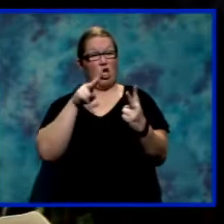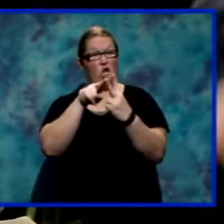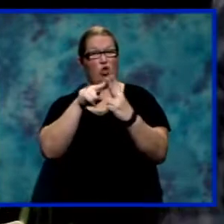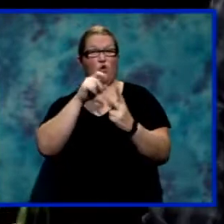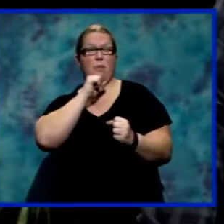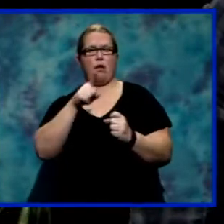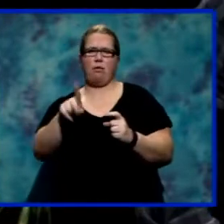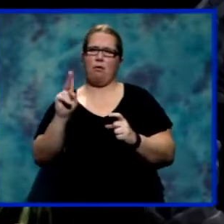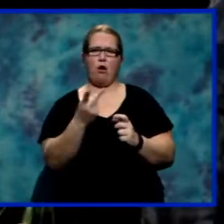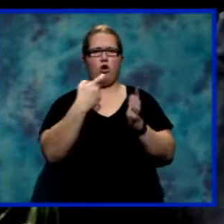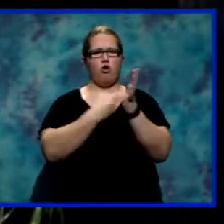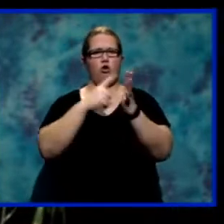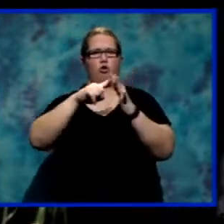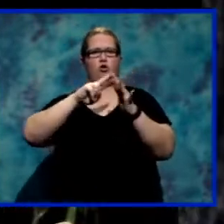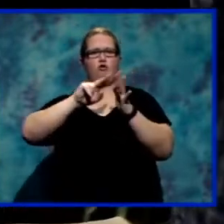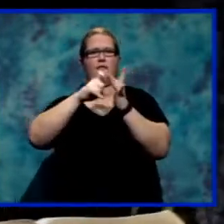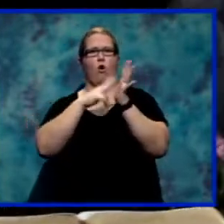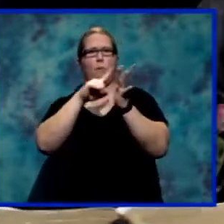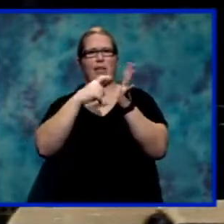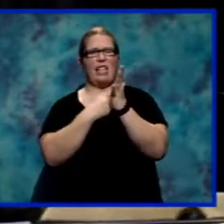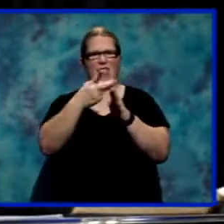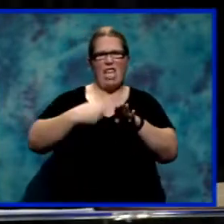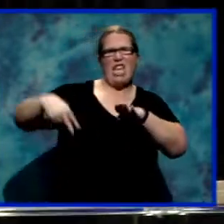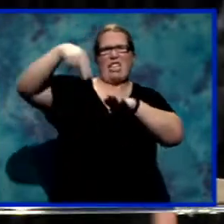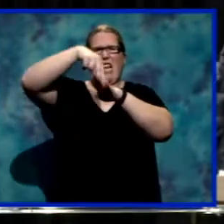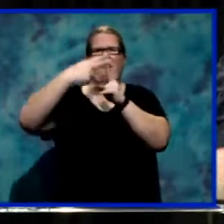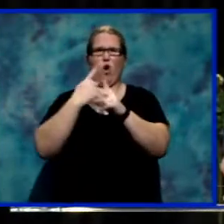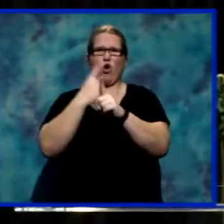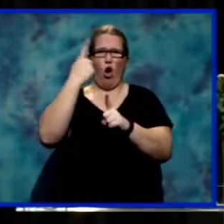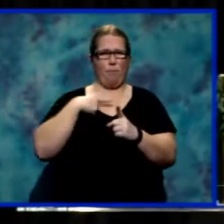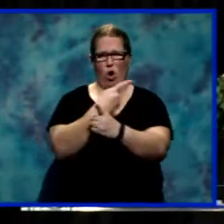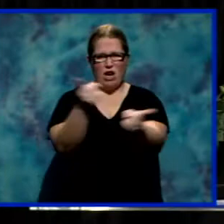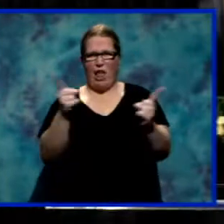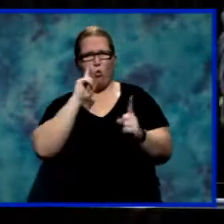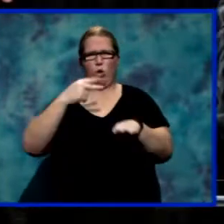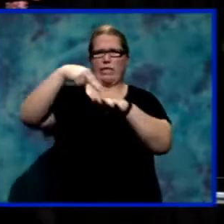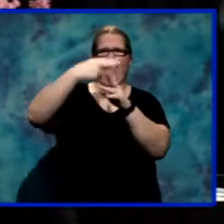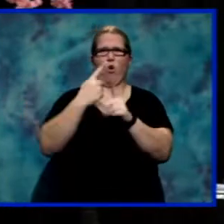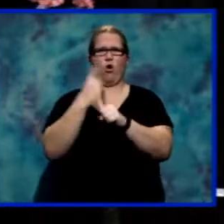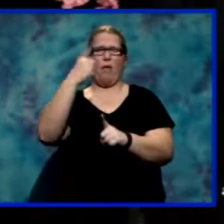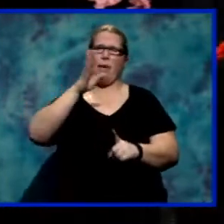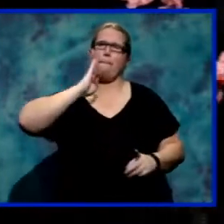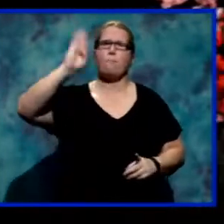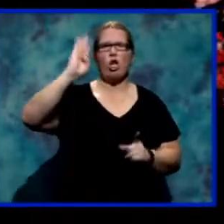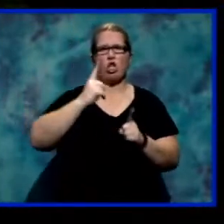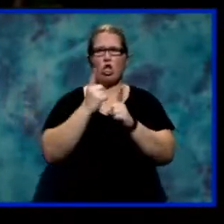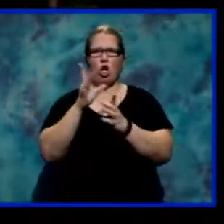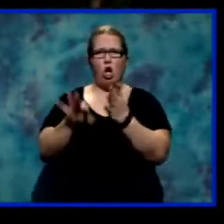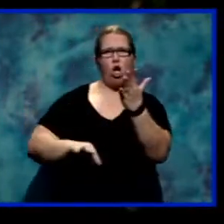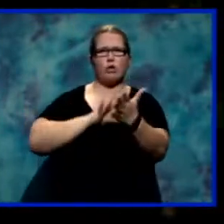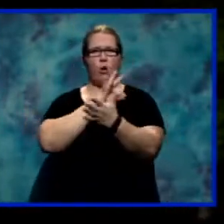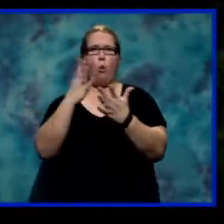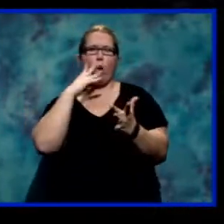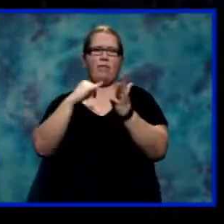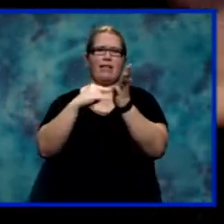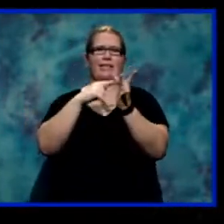reformers. They're standing up for God when no one else would. They're preaching the gospel when the state